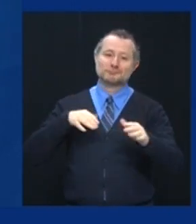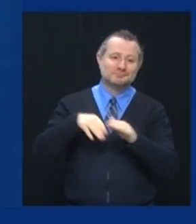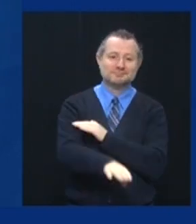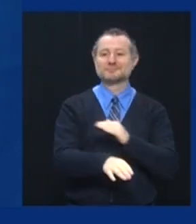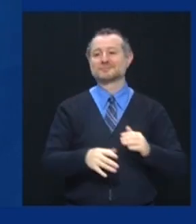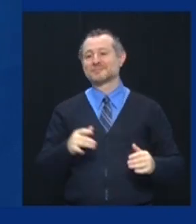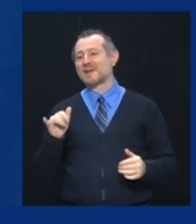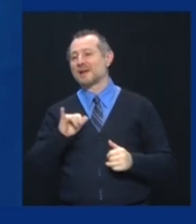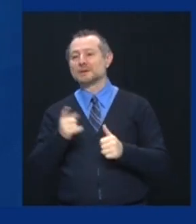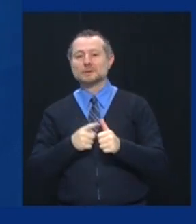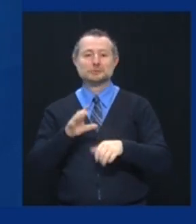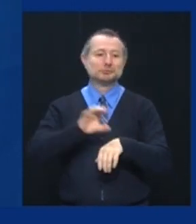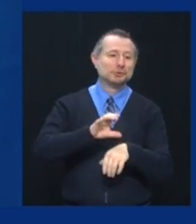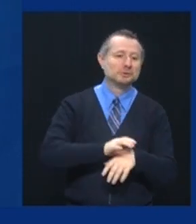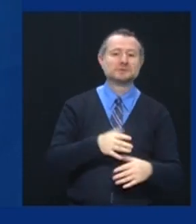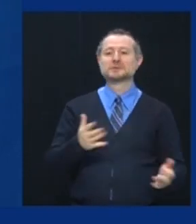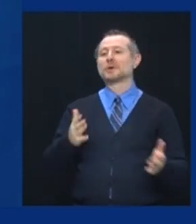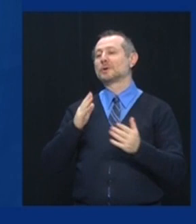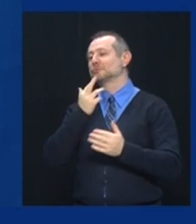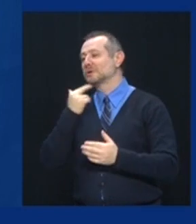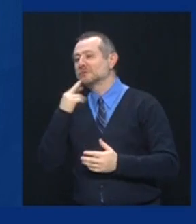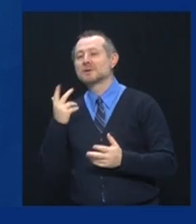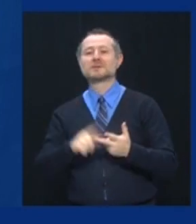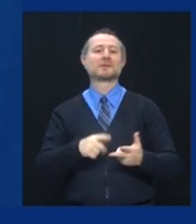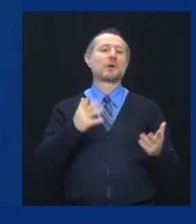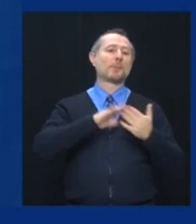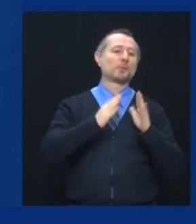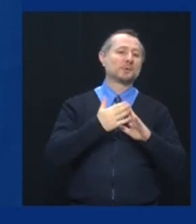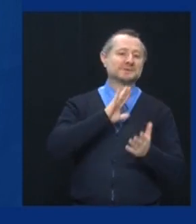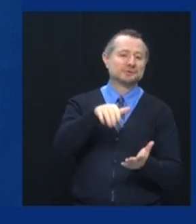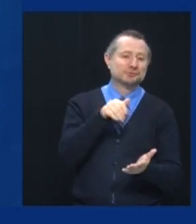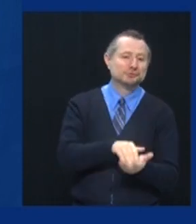restaurant, the churches, the community centers, et cetera.